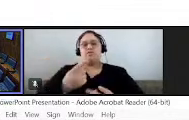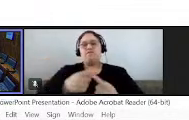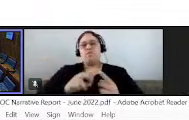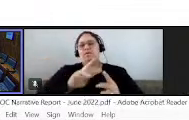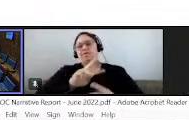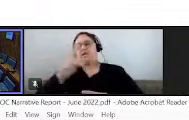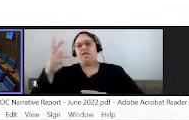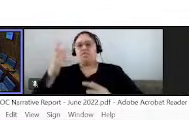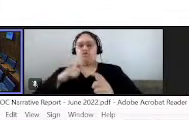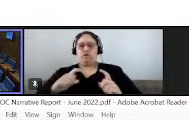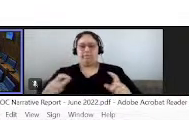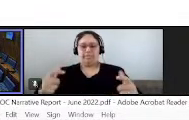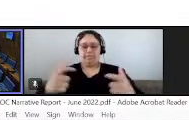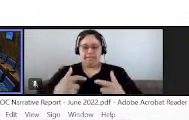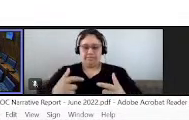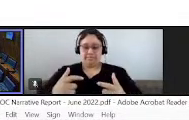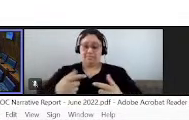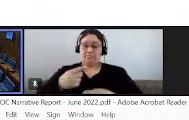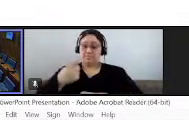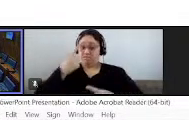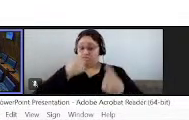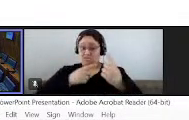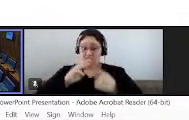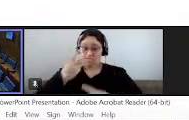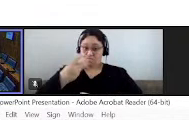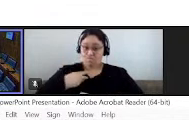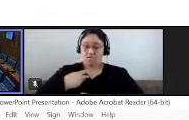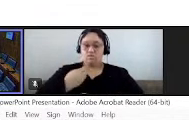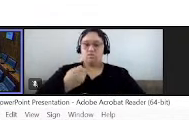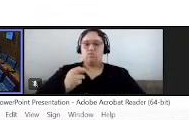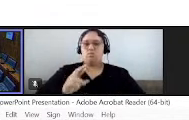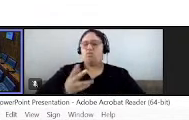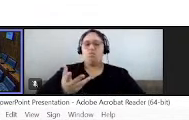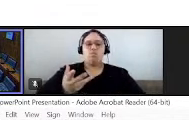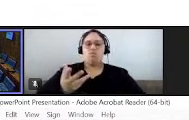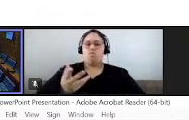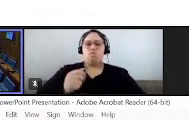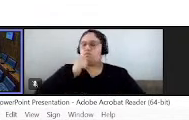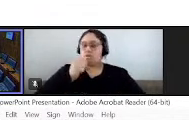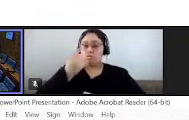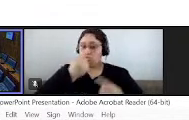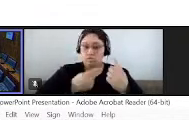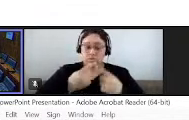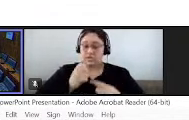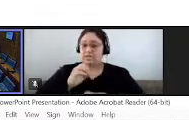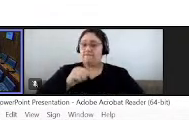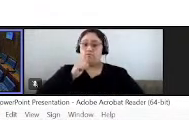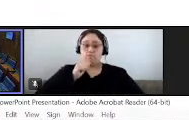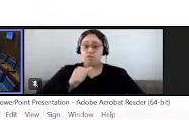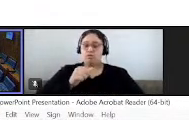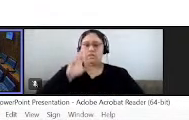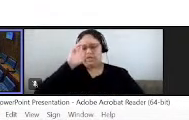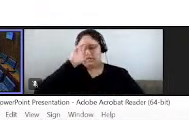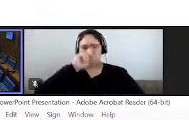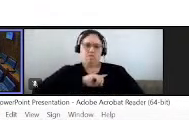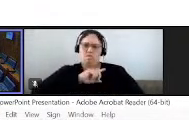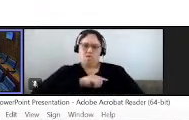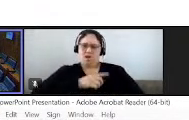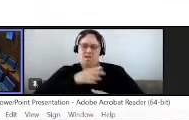different committees? Was it considered or was not considered? And if not, what are the reasons